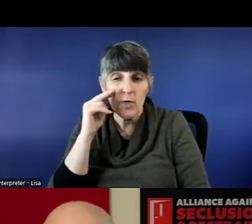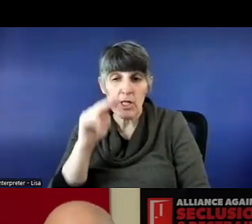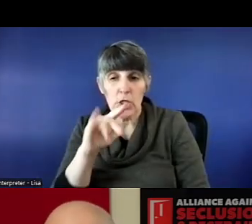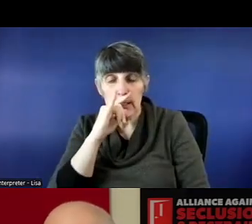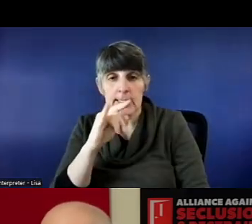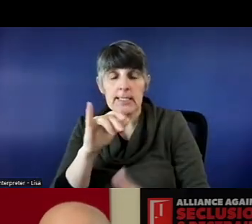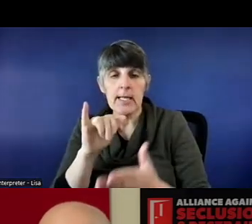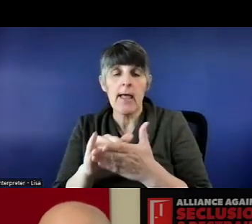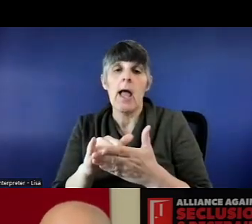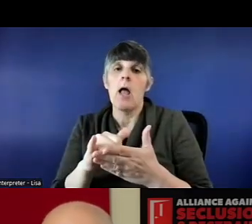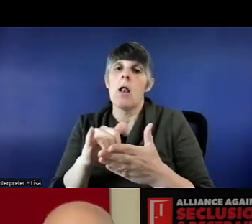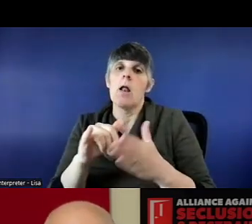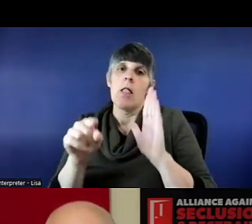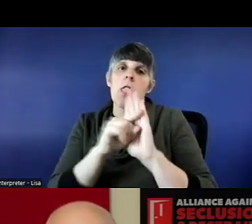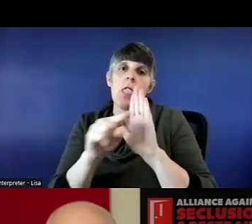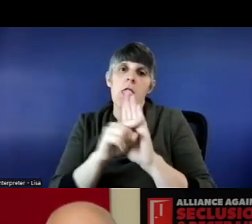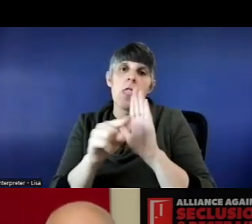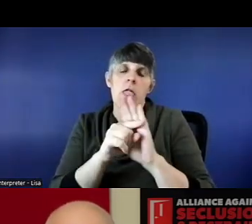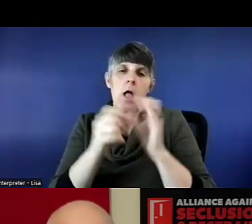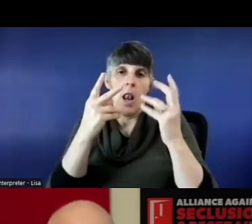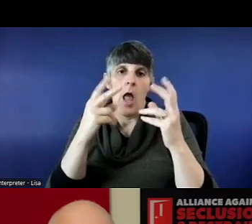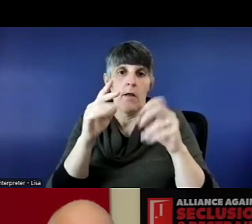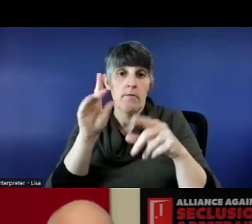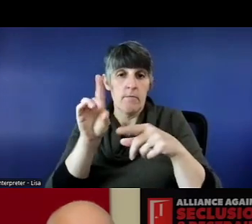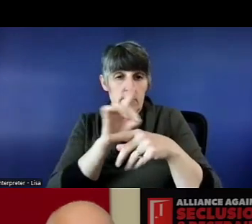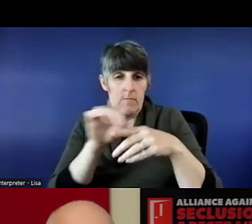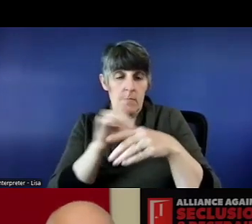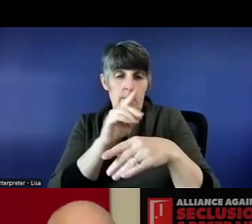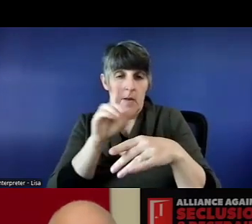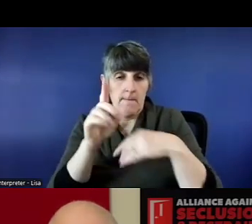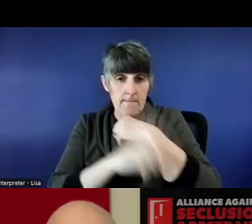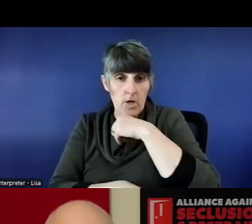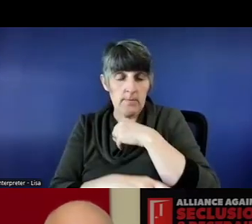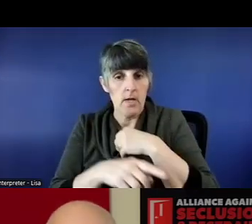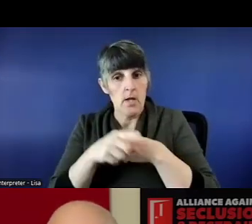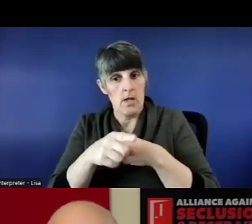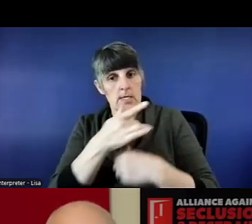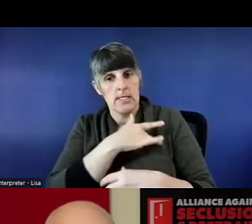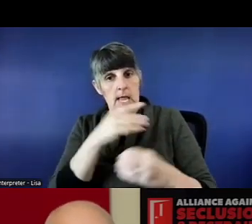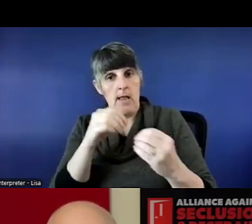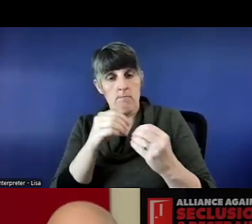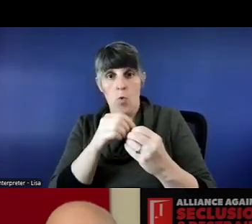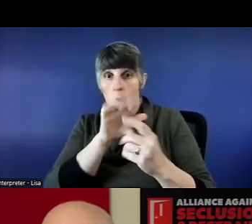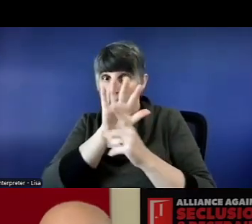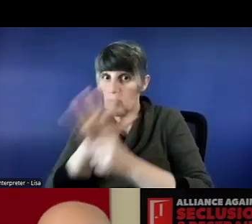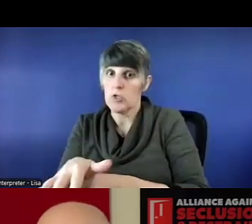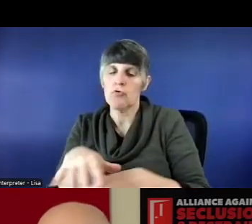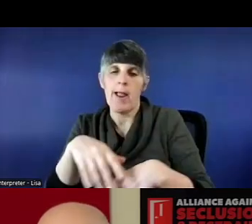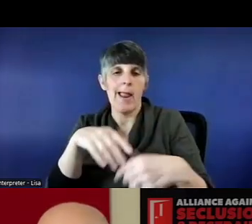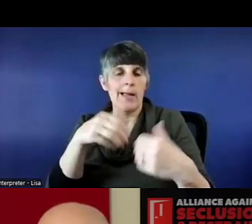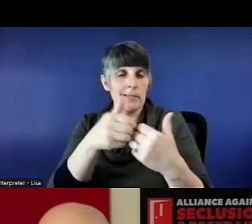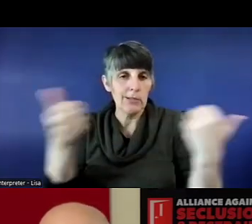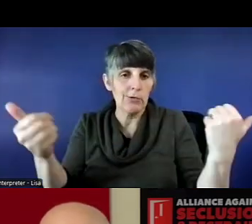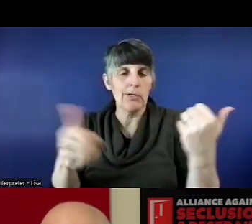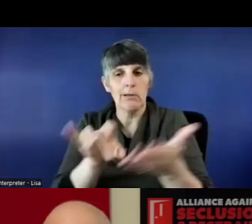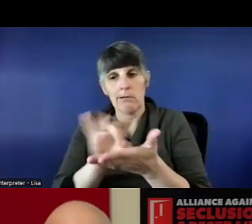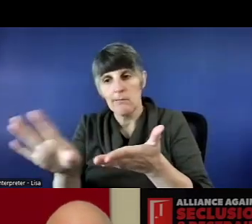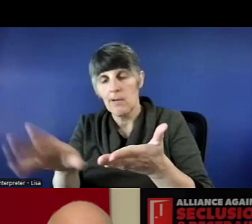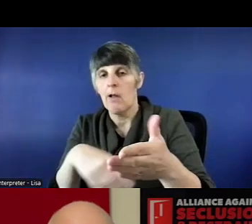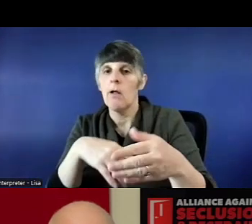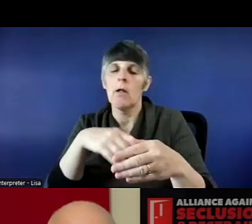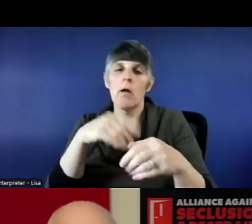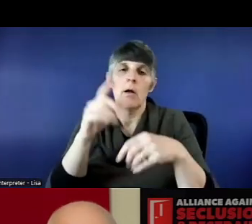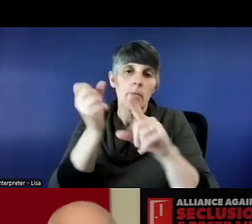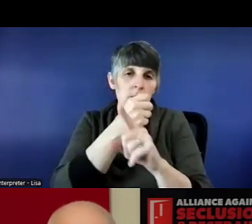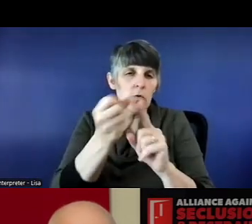the other side of a lot of punitive and exclusionary discipline, these kids more often restrained, secluded, suspended, expelled, subjected to corporal punishment. It